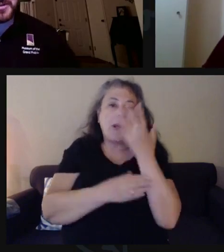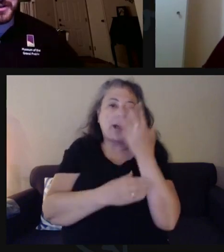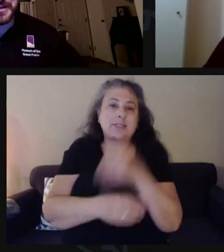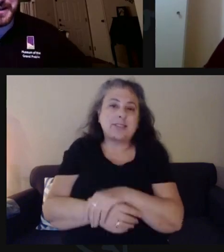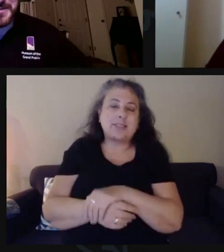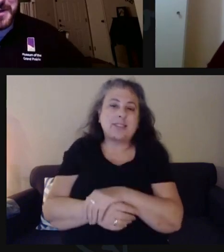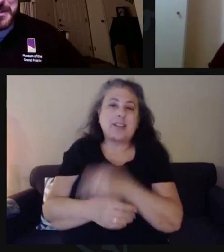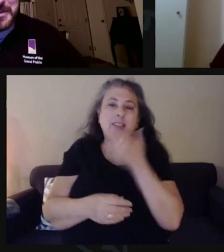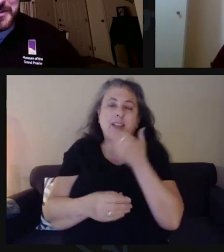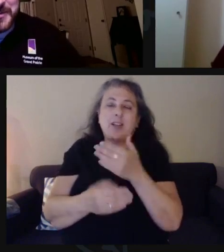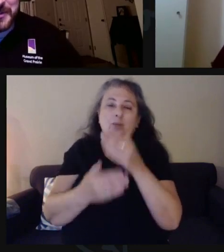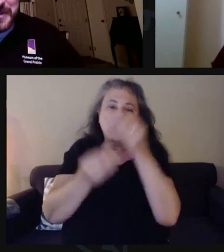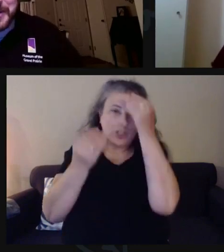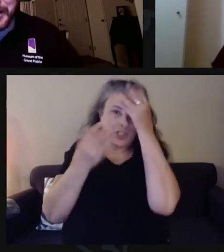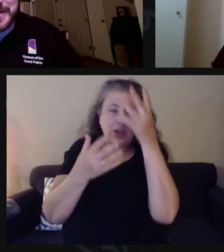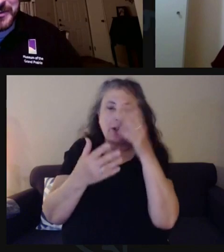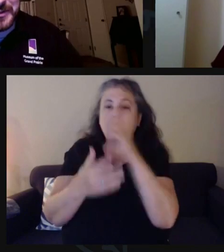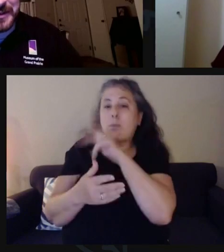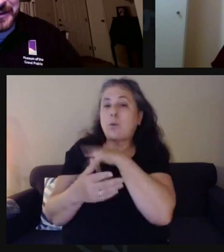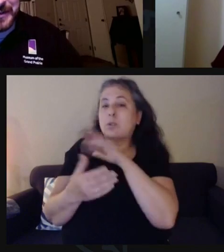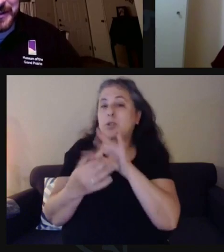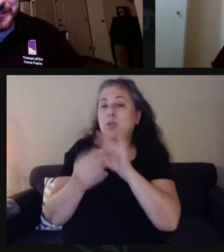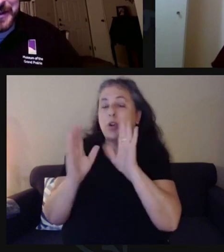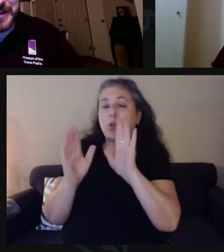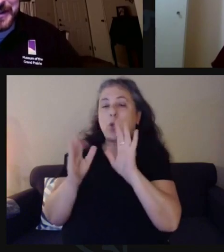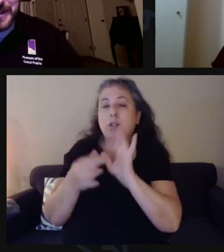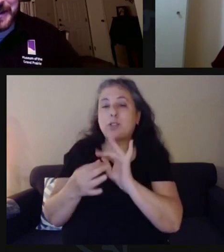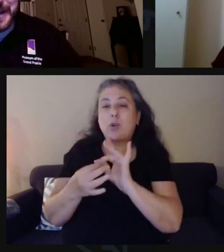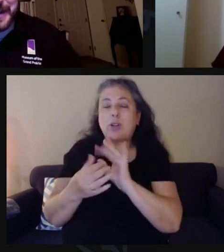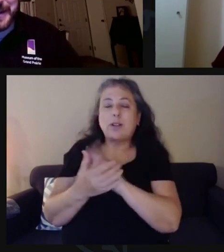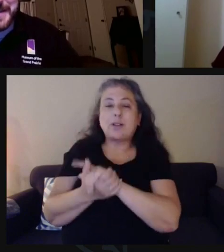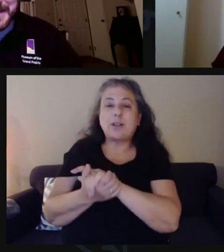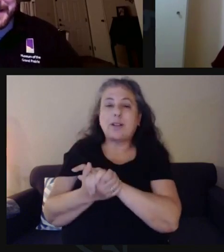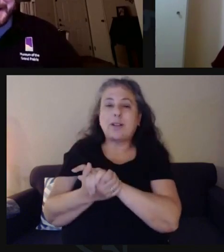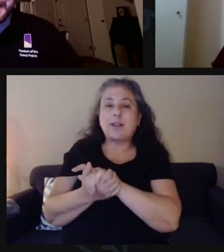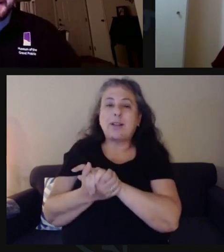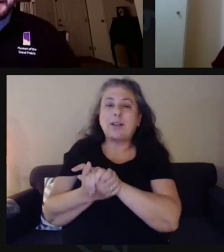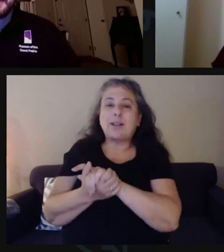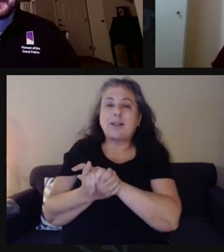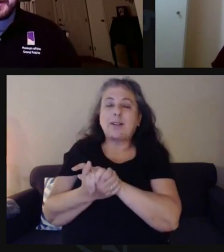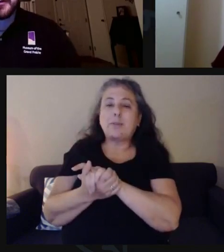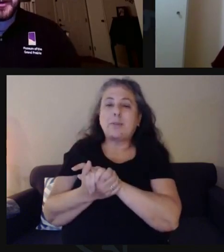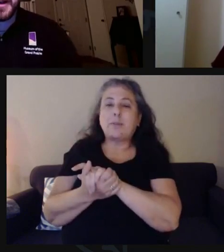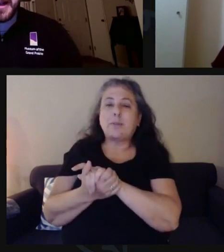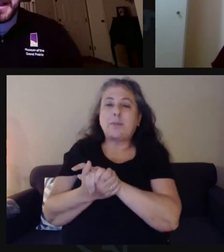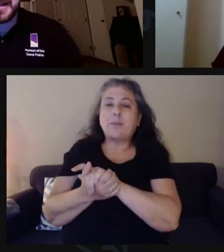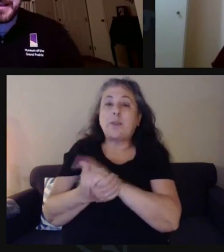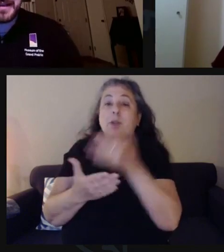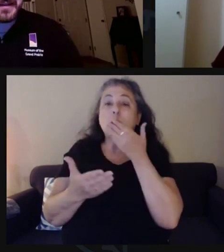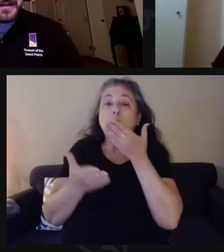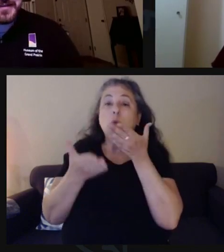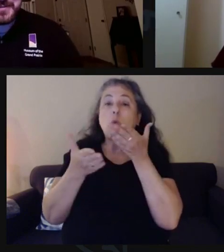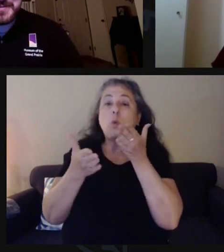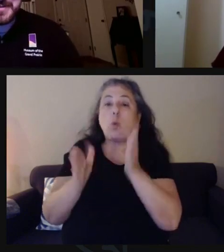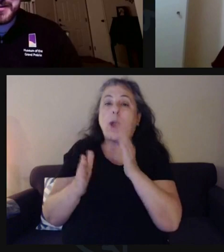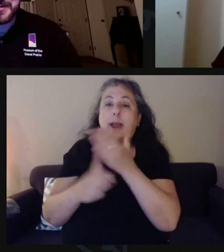Thank you for sharing that. It's a very personal story. It's a great story. Yeah, that's a good way to end, I